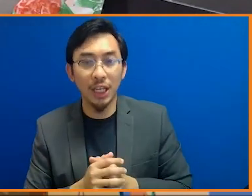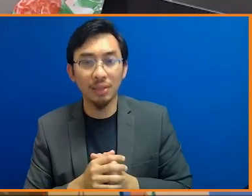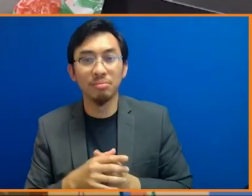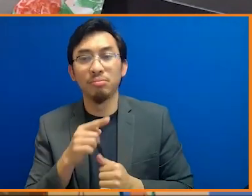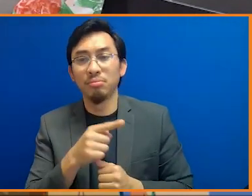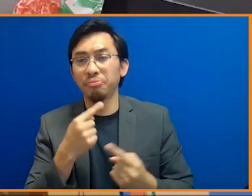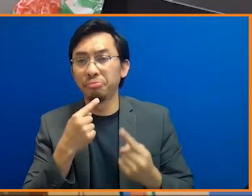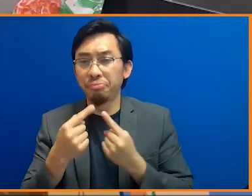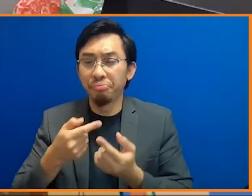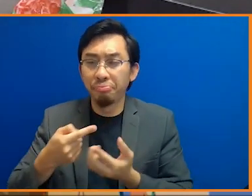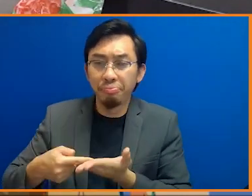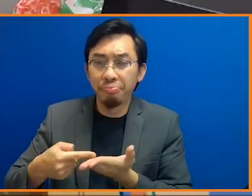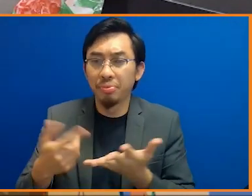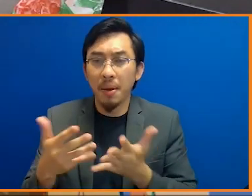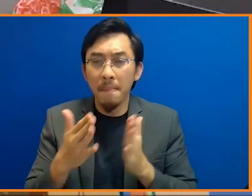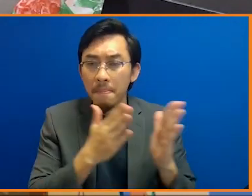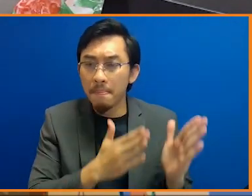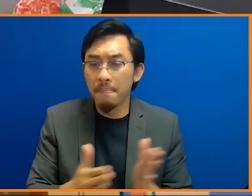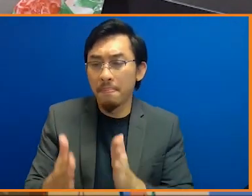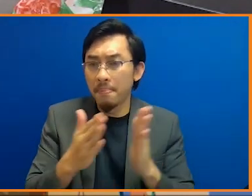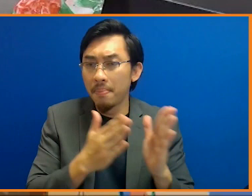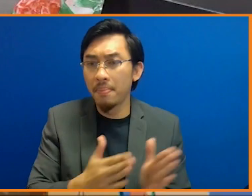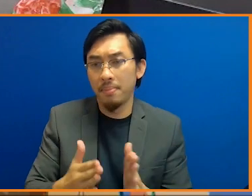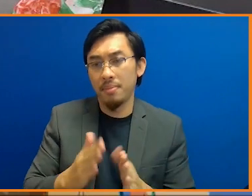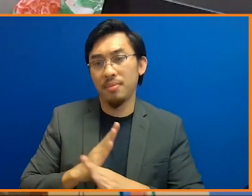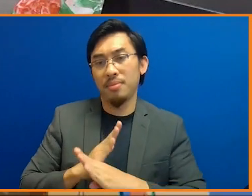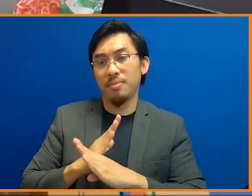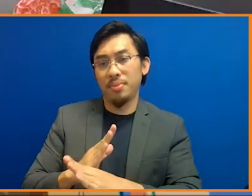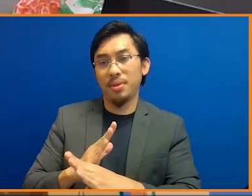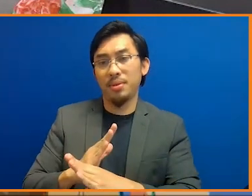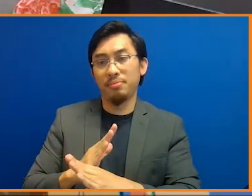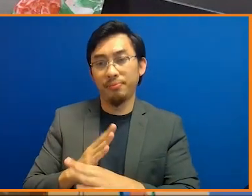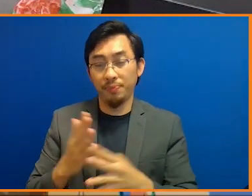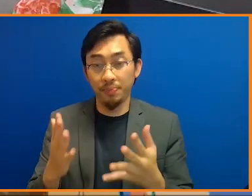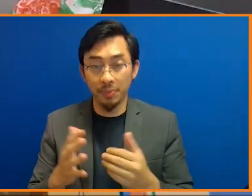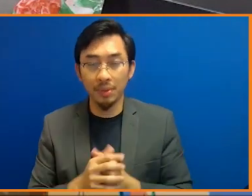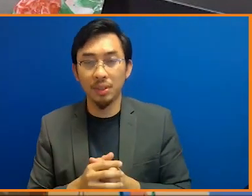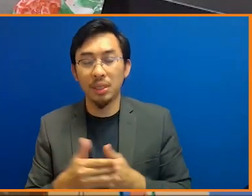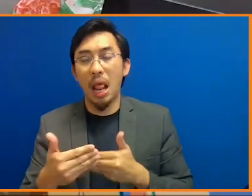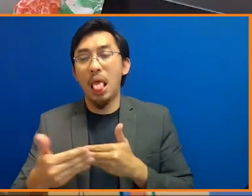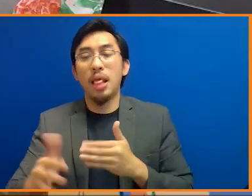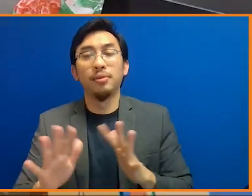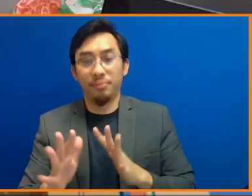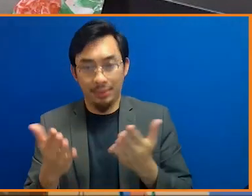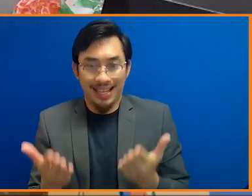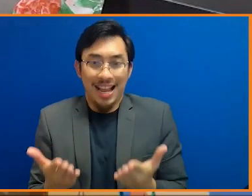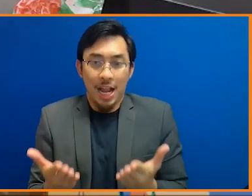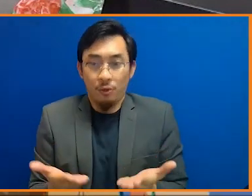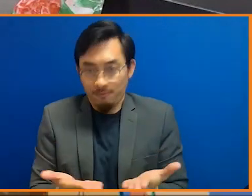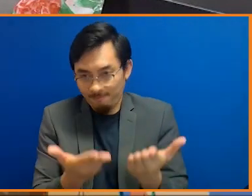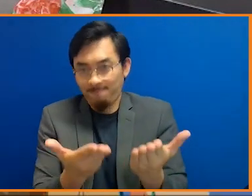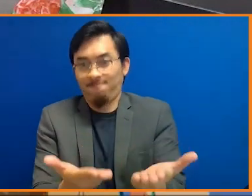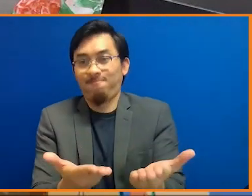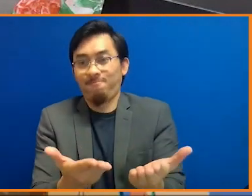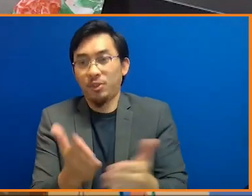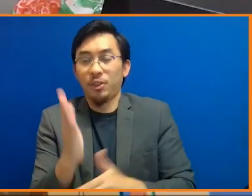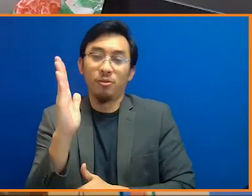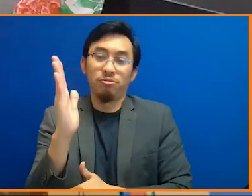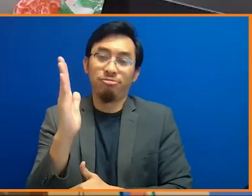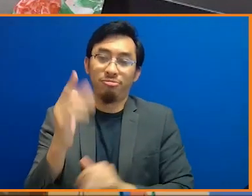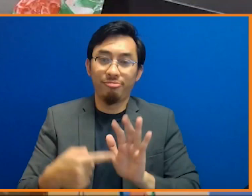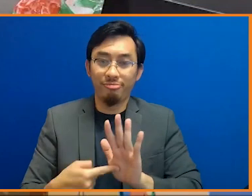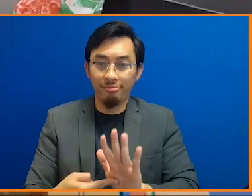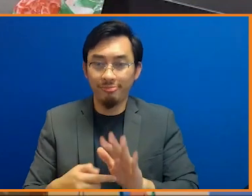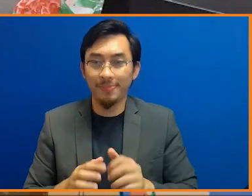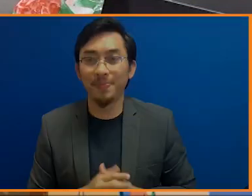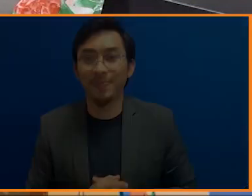two will discuss about the preparedness and mitigation. So, without further ado, I would like to welcome Prof. Anawat